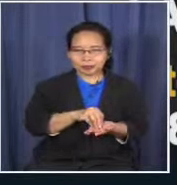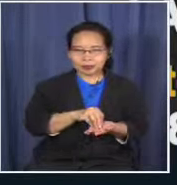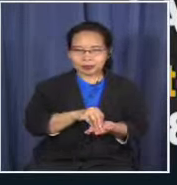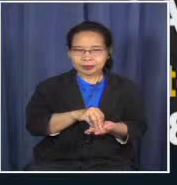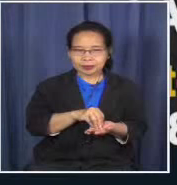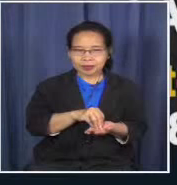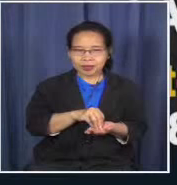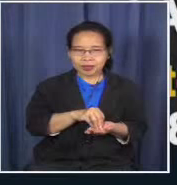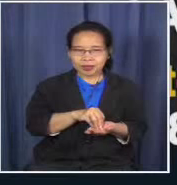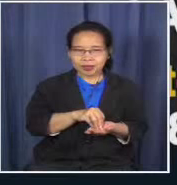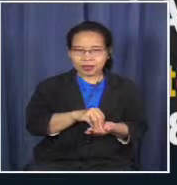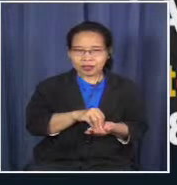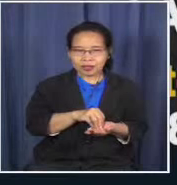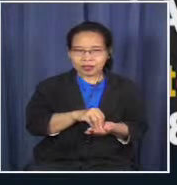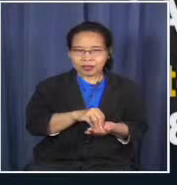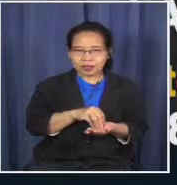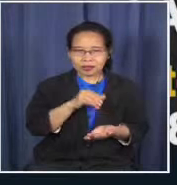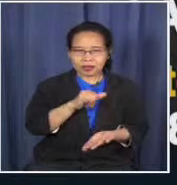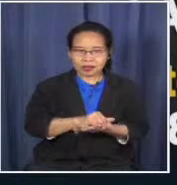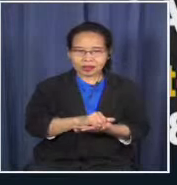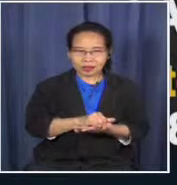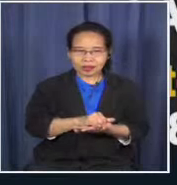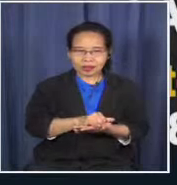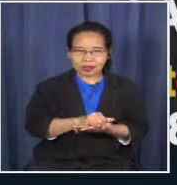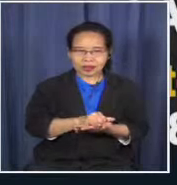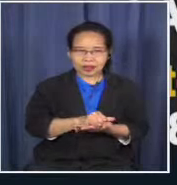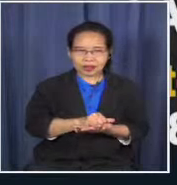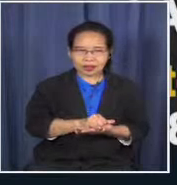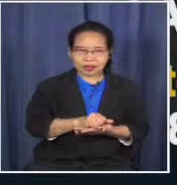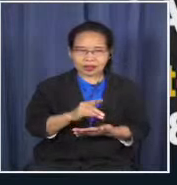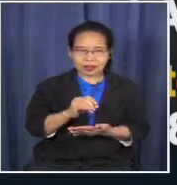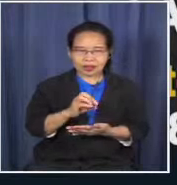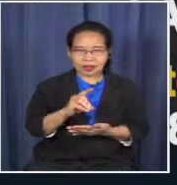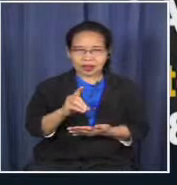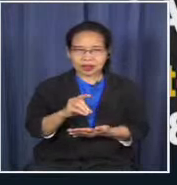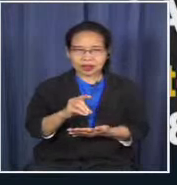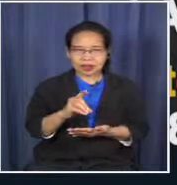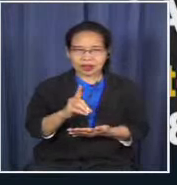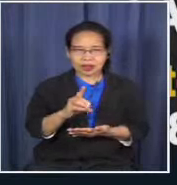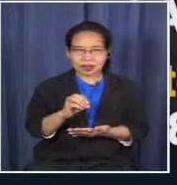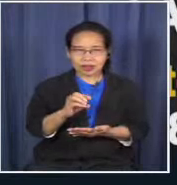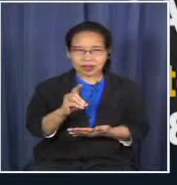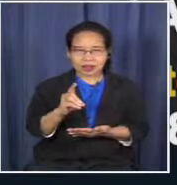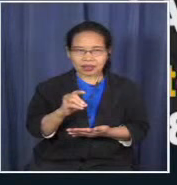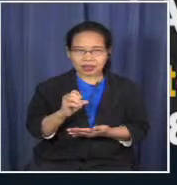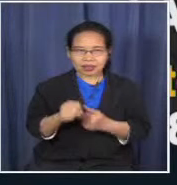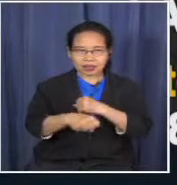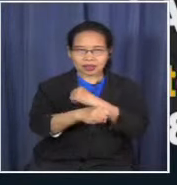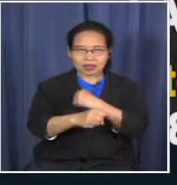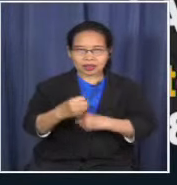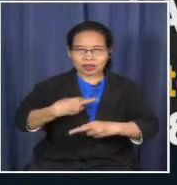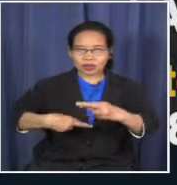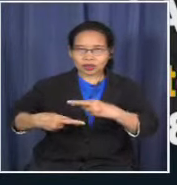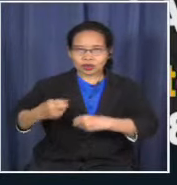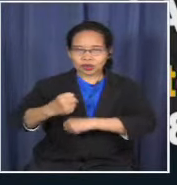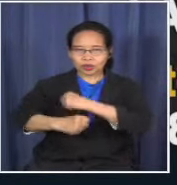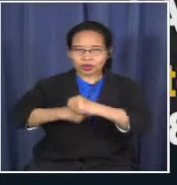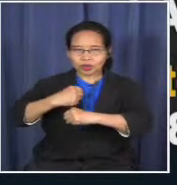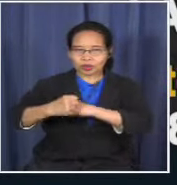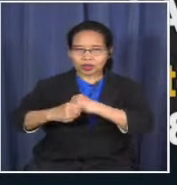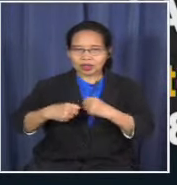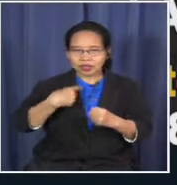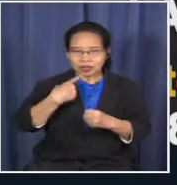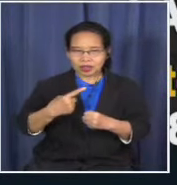but we have copies of them, of the Dead Sea Scrolls. Now, why am I saying this? My